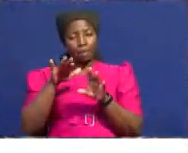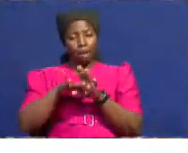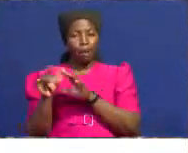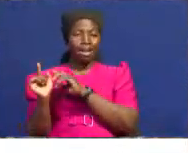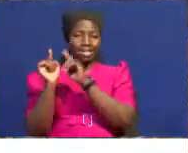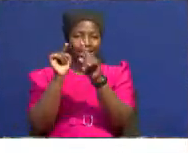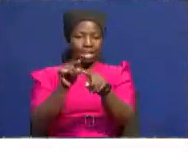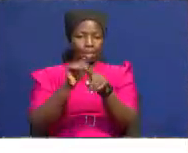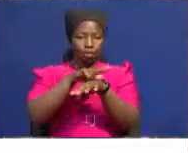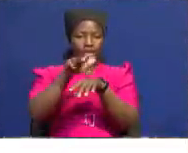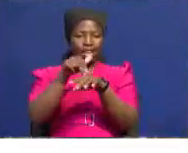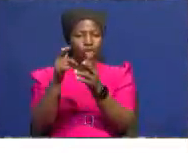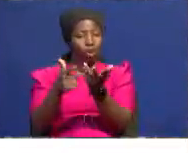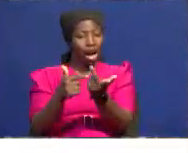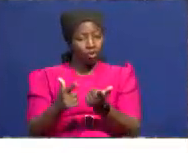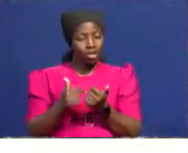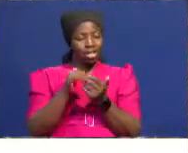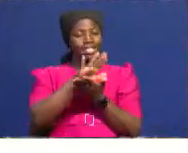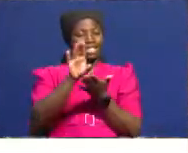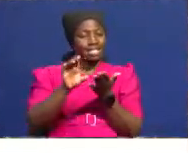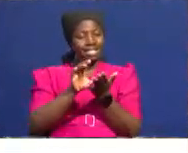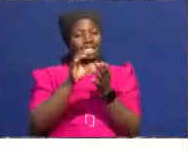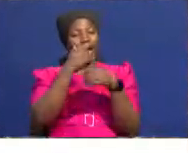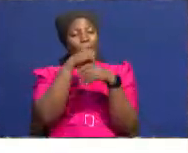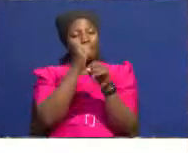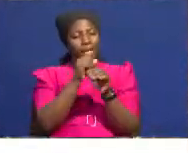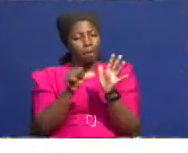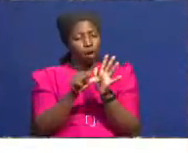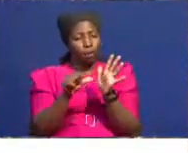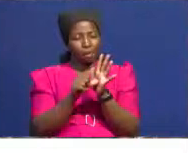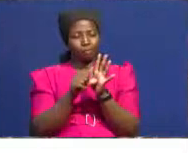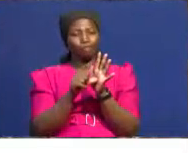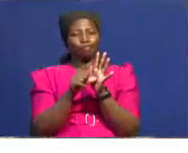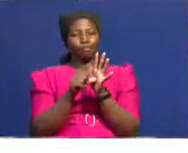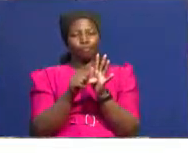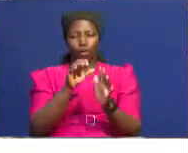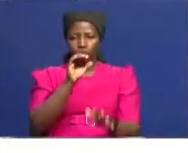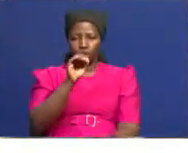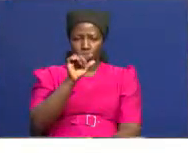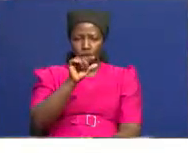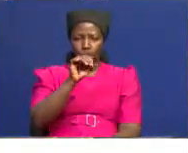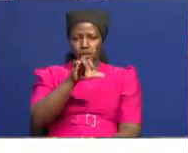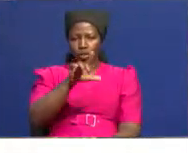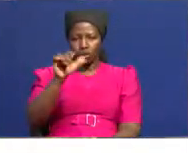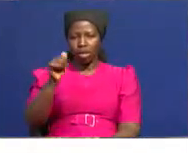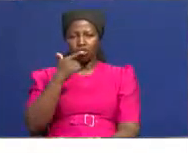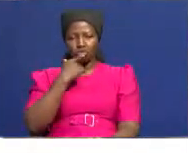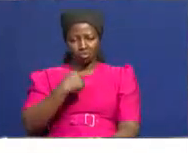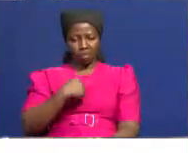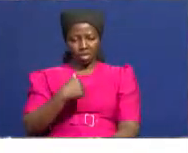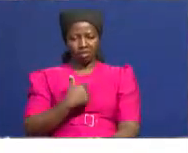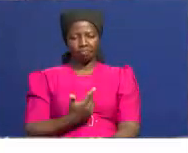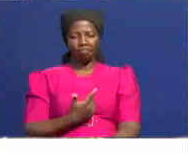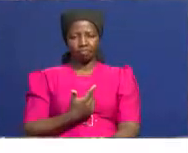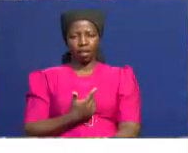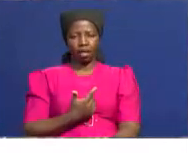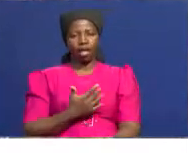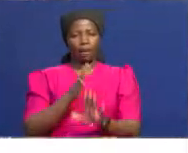Tallying Center, creating a controversy. General Ogola told me the following: Mr. President,